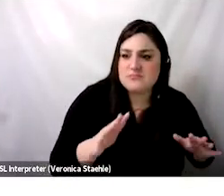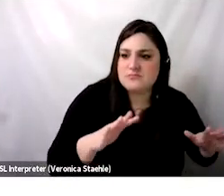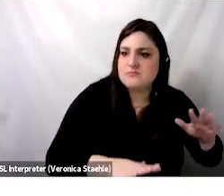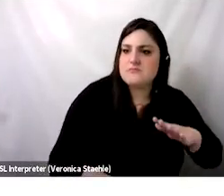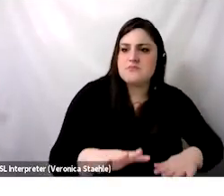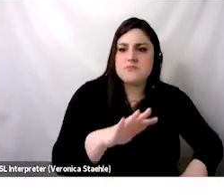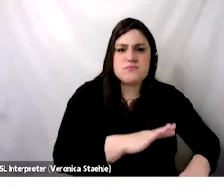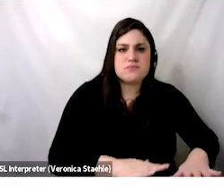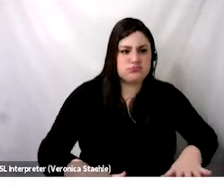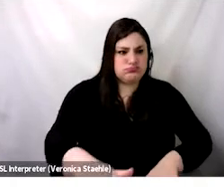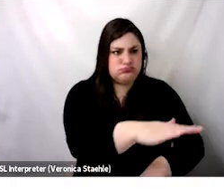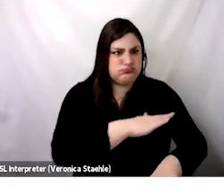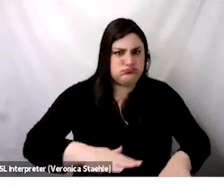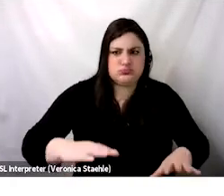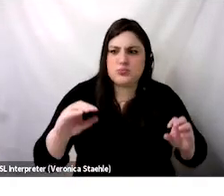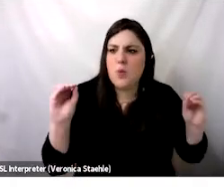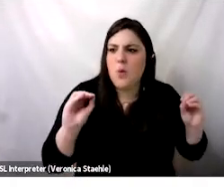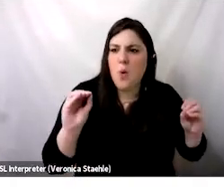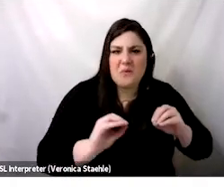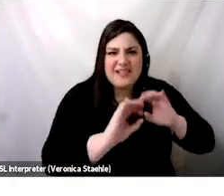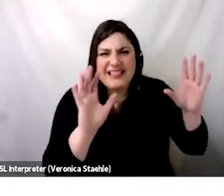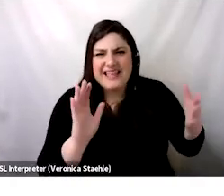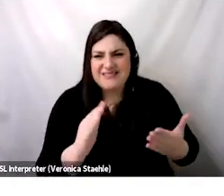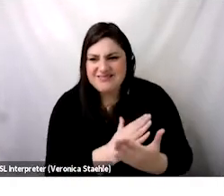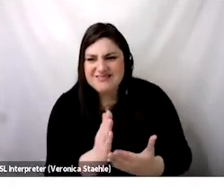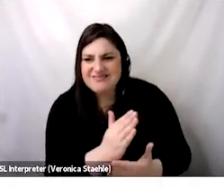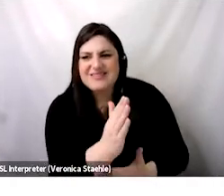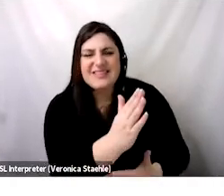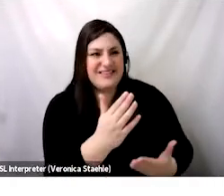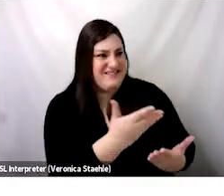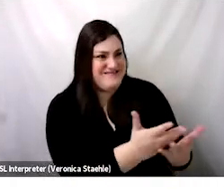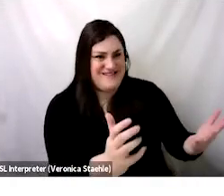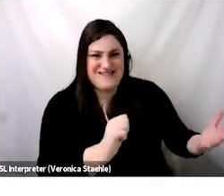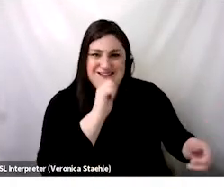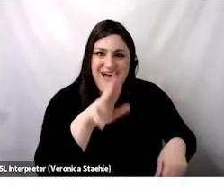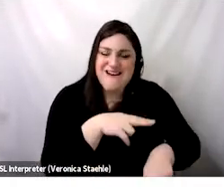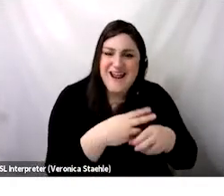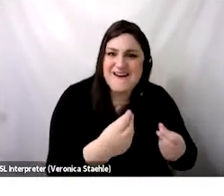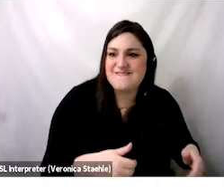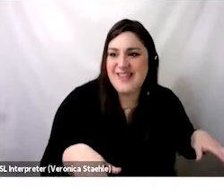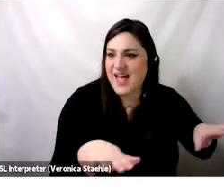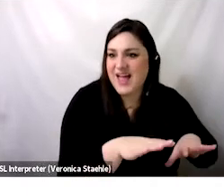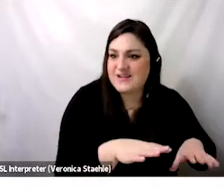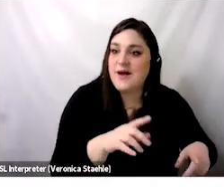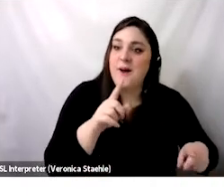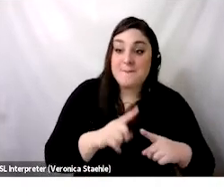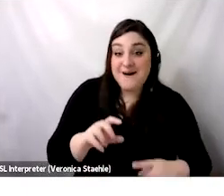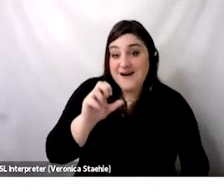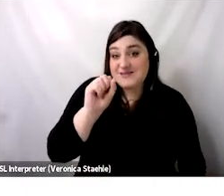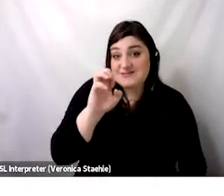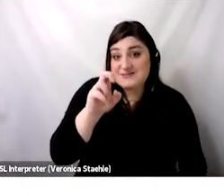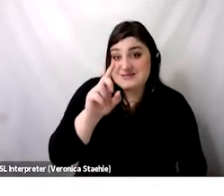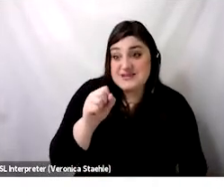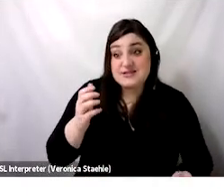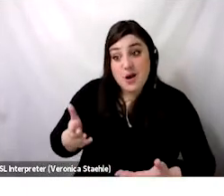uncharted territory, unfamiliar from their native land. But as seeds do, always finding a place